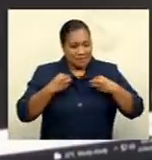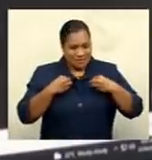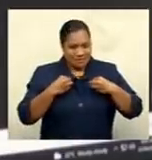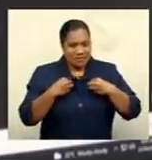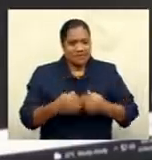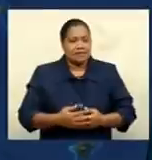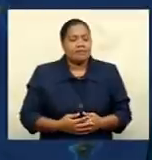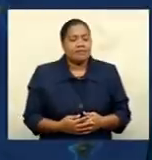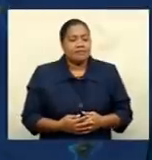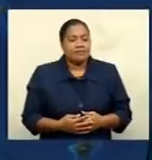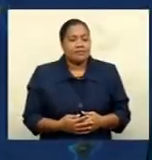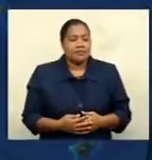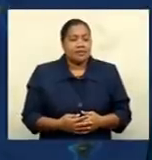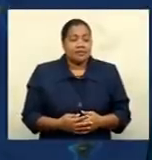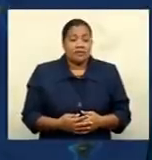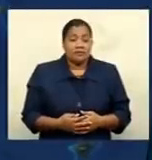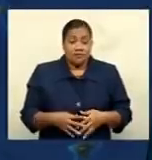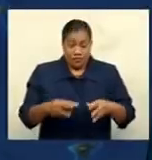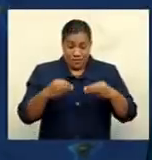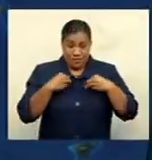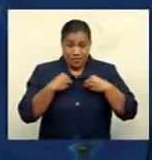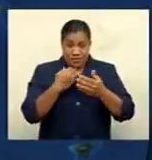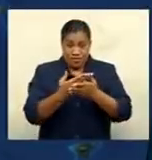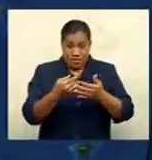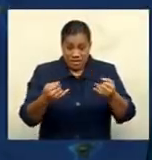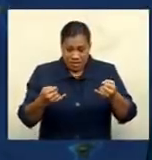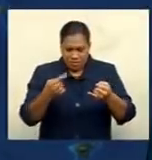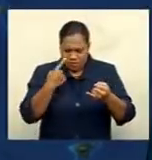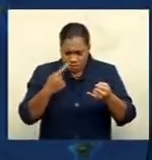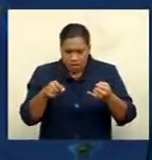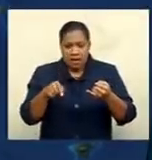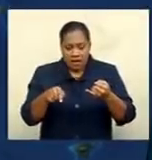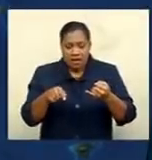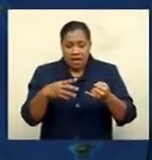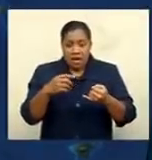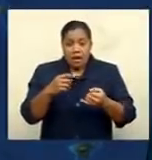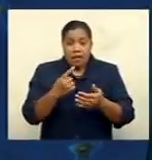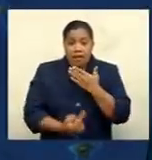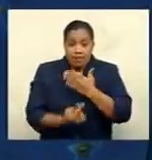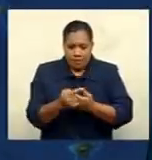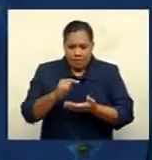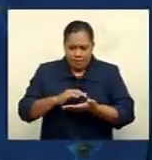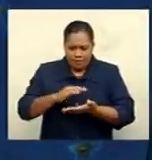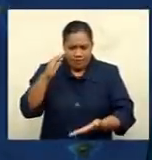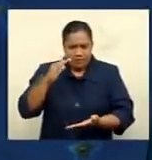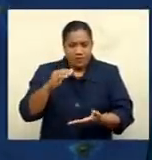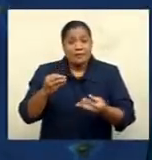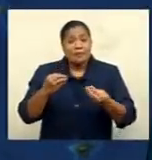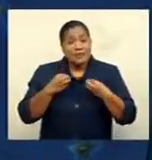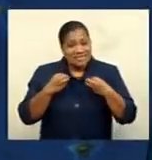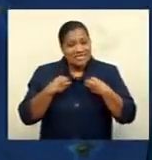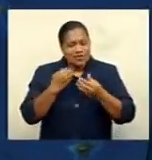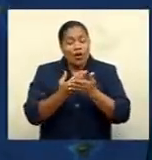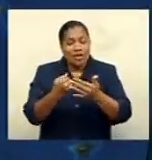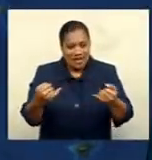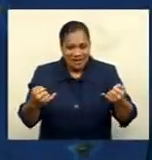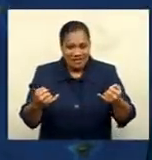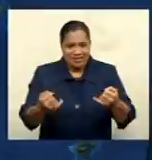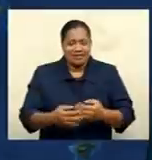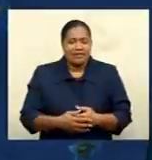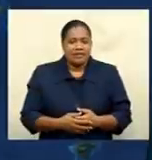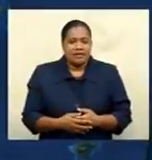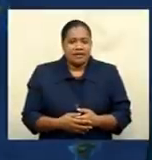to e-commerce, given that there is a spike in the number of businesses operating on online platforms. So